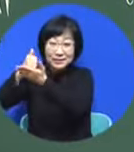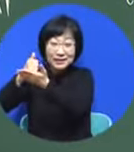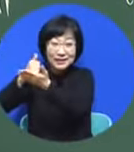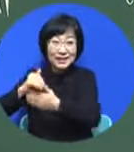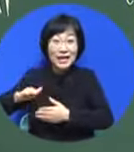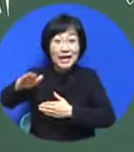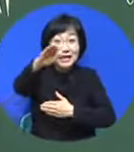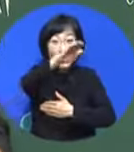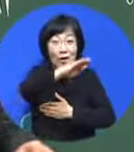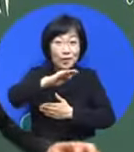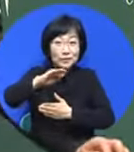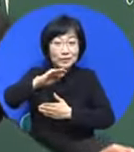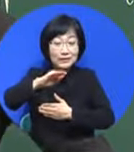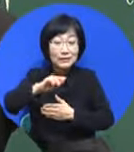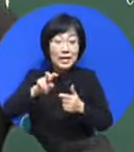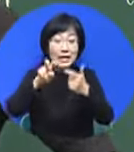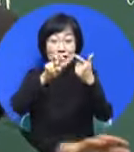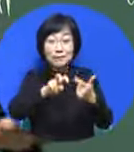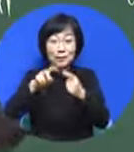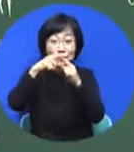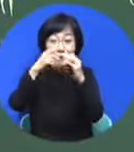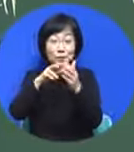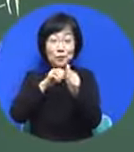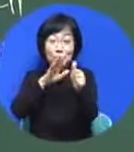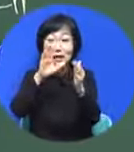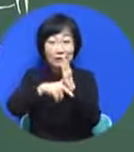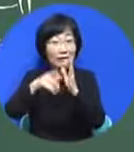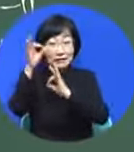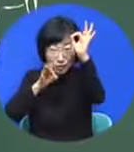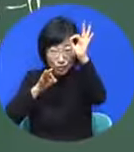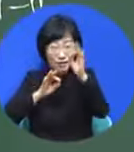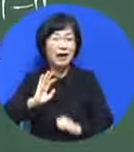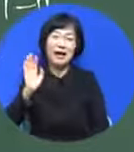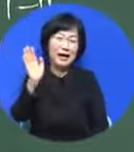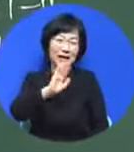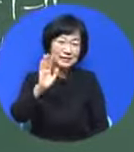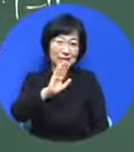God did not make a mistake in sending you all to the Immnauel Church.